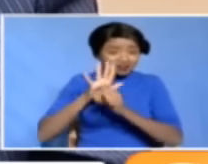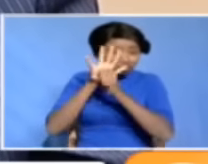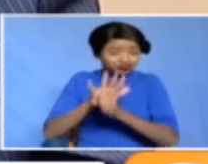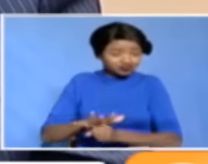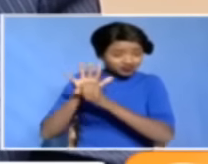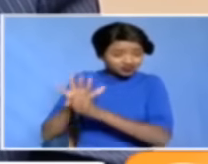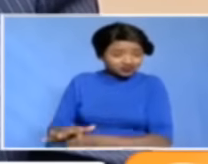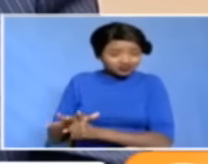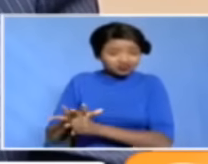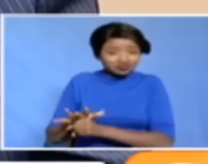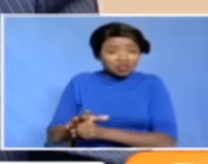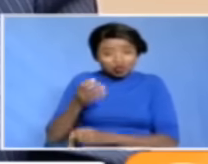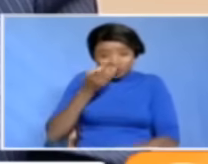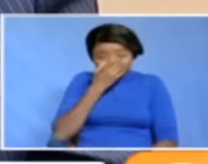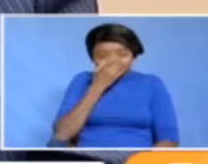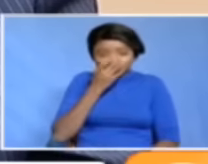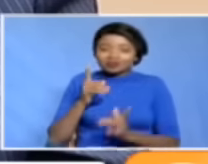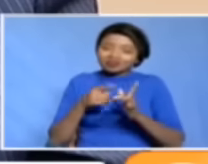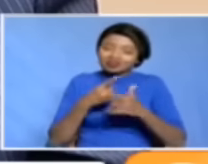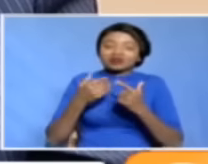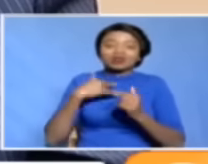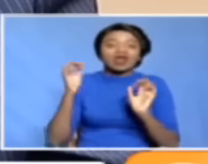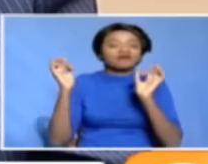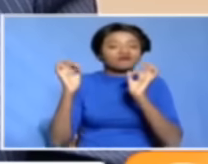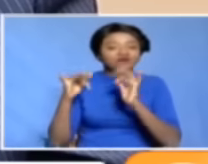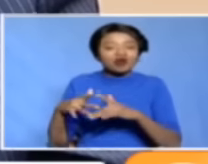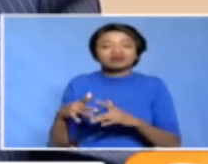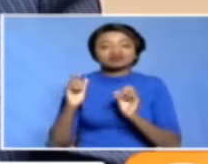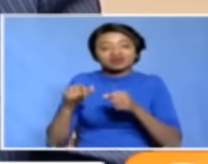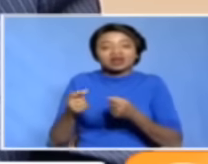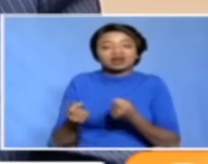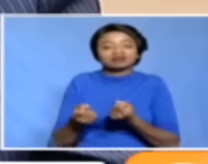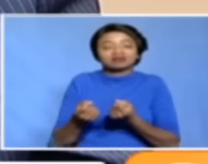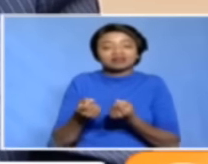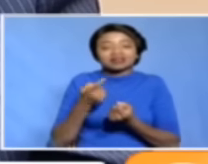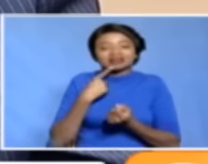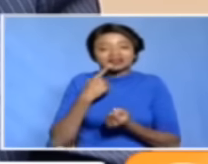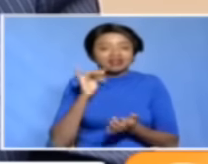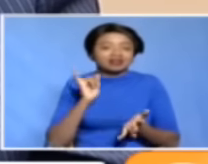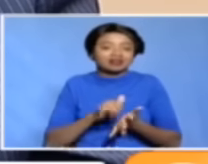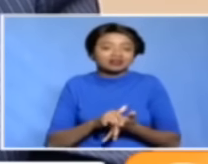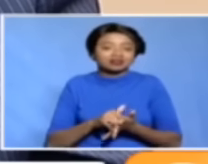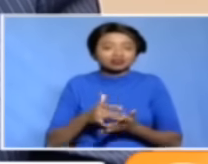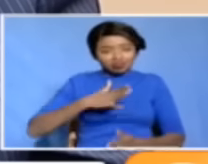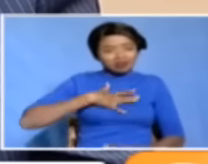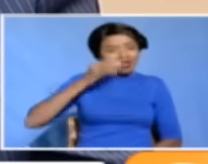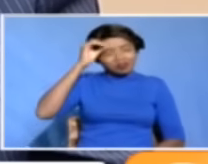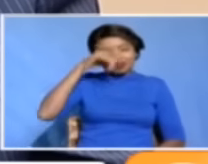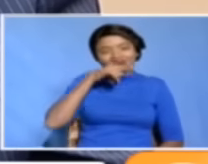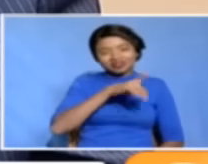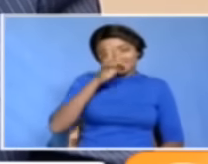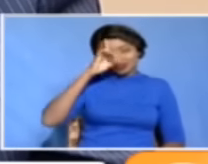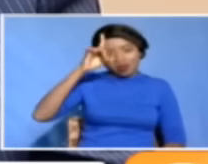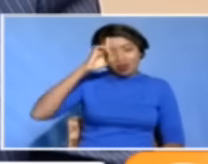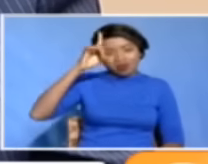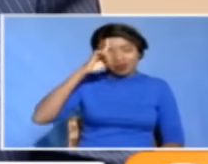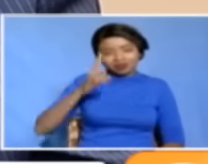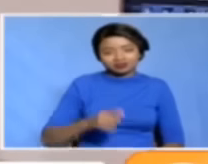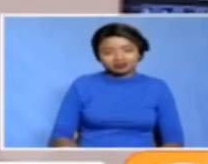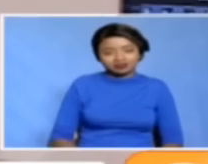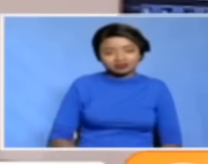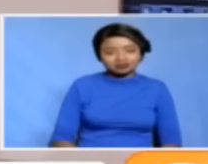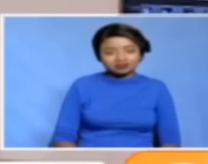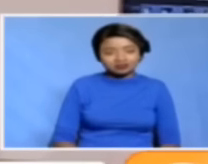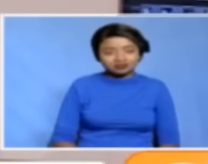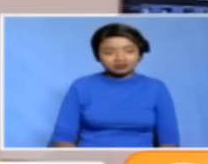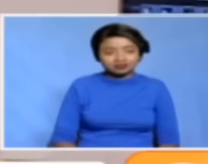Jubilee, then we have forums where we can raise that. So in my opinion, that was reckless. There have been calls